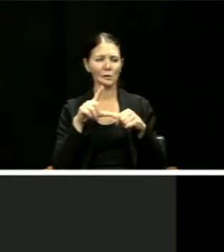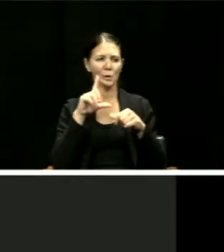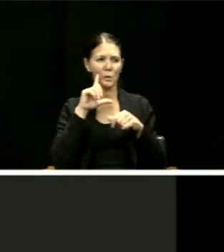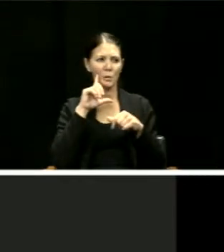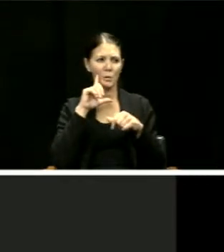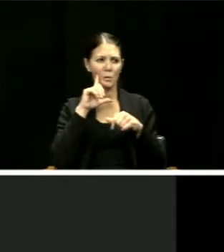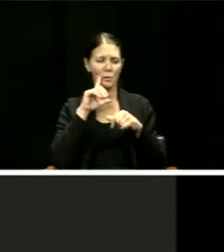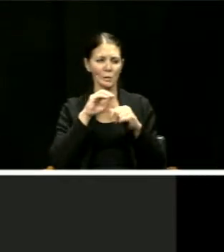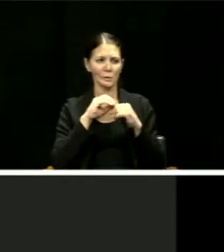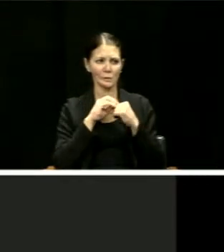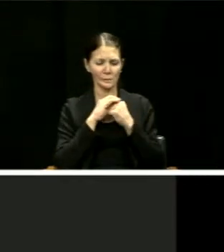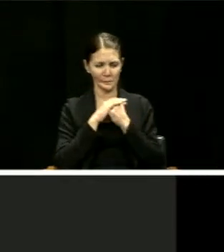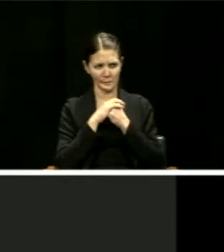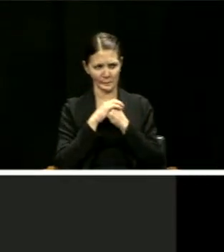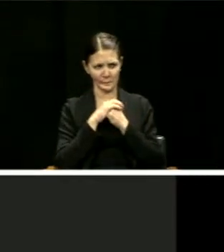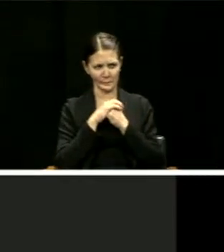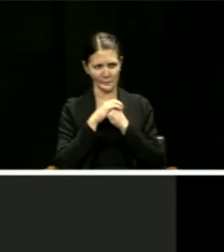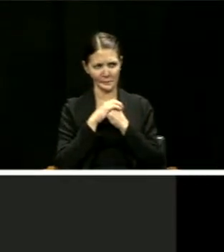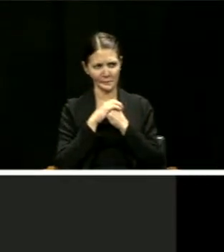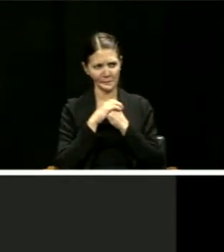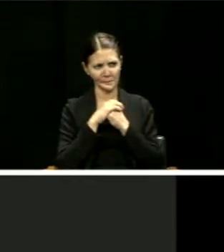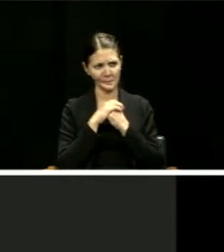guess